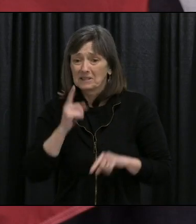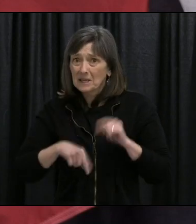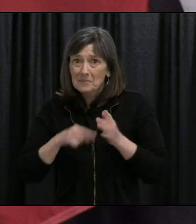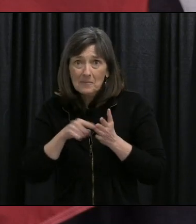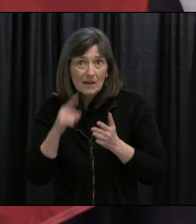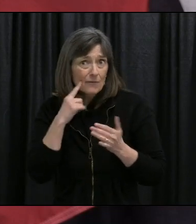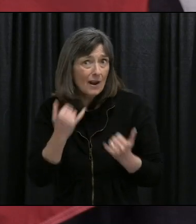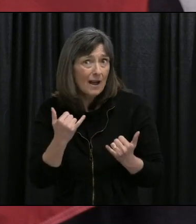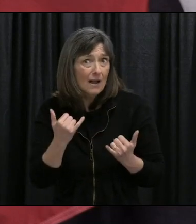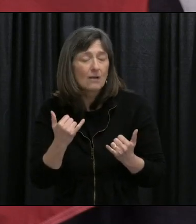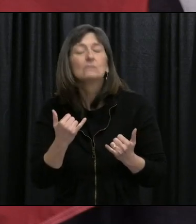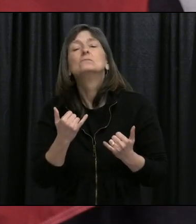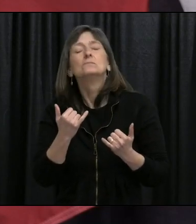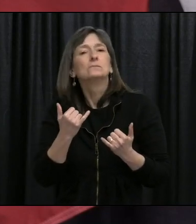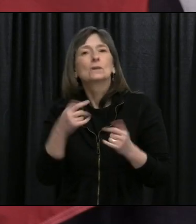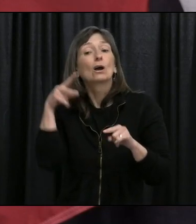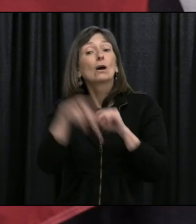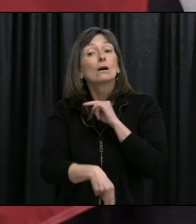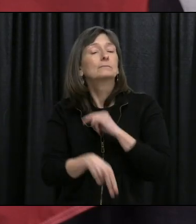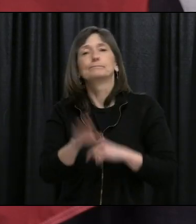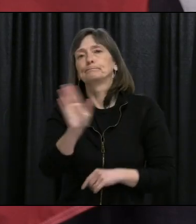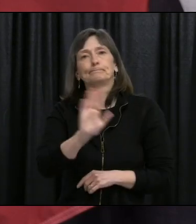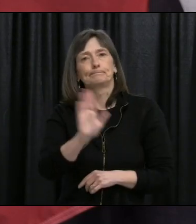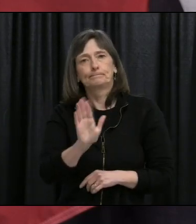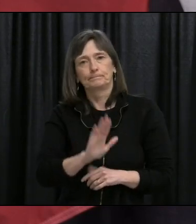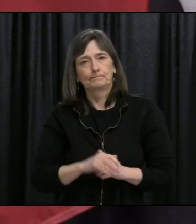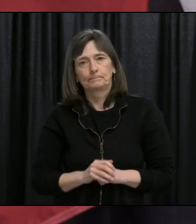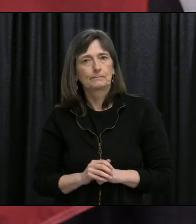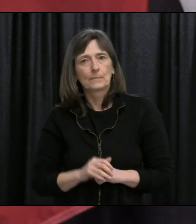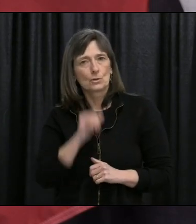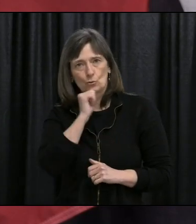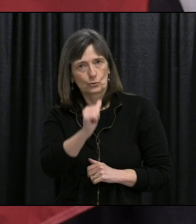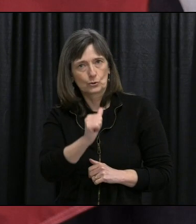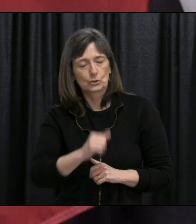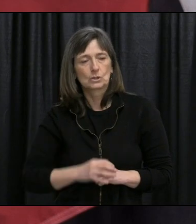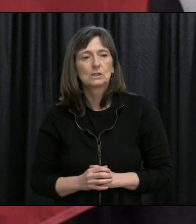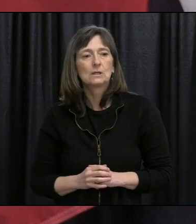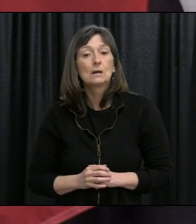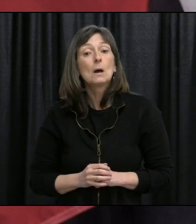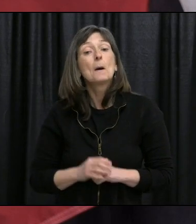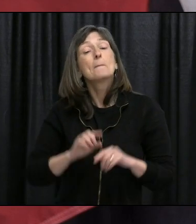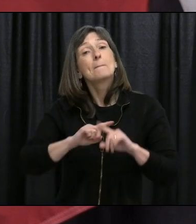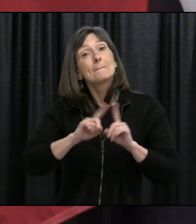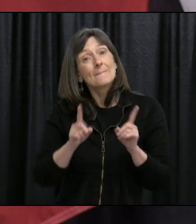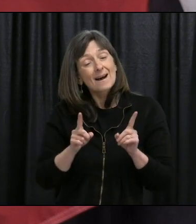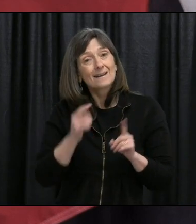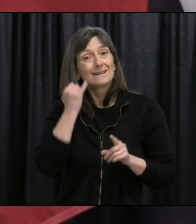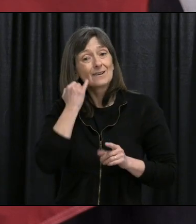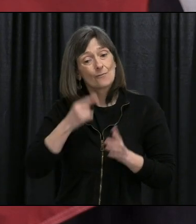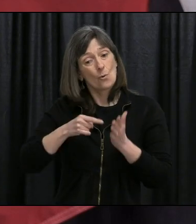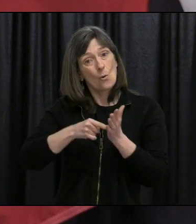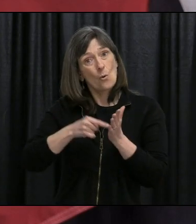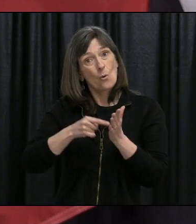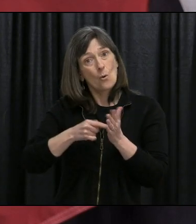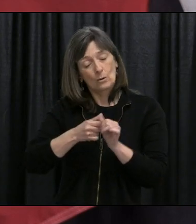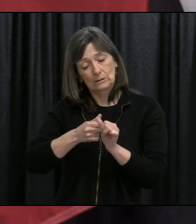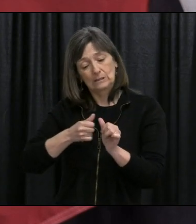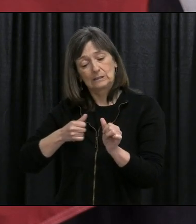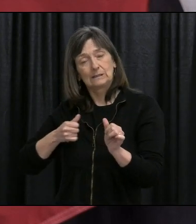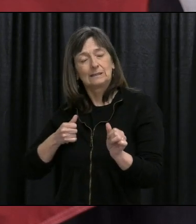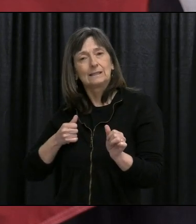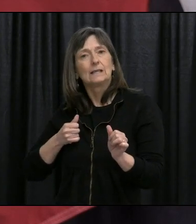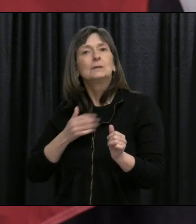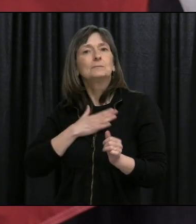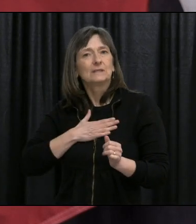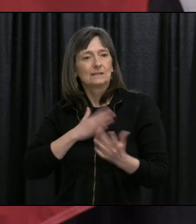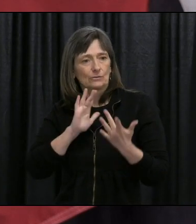these problems. But we also know that customers will be required to make agreed upon monthly payments and to keep